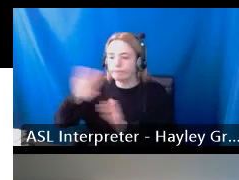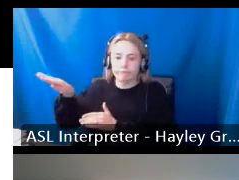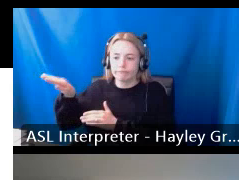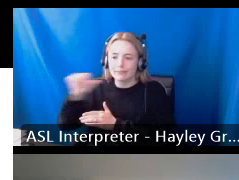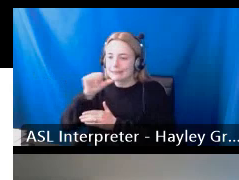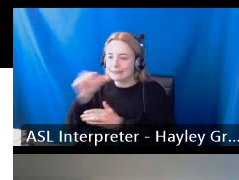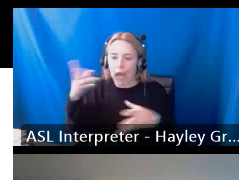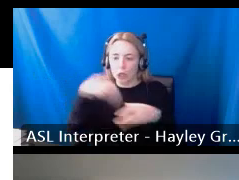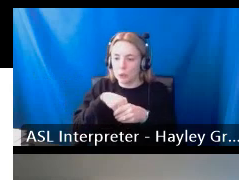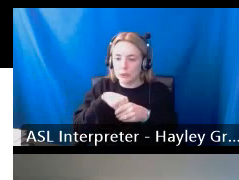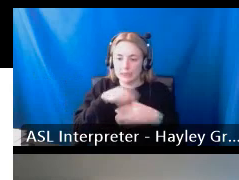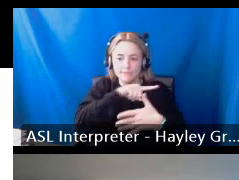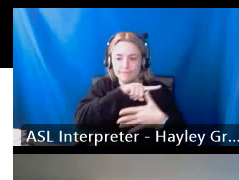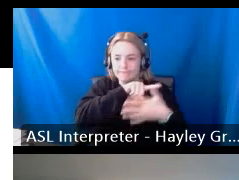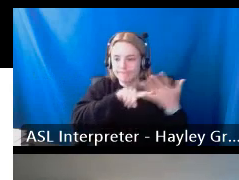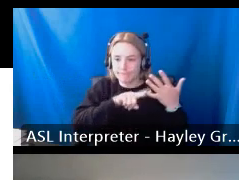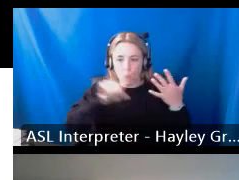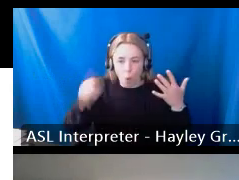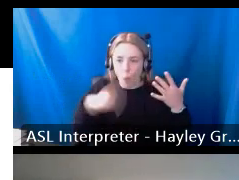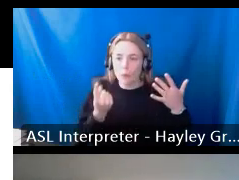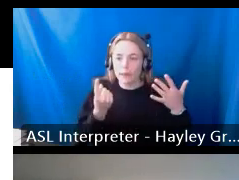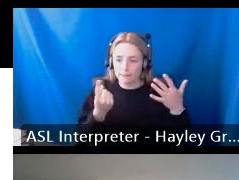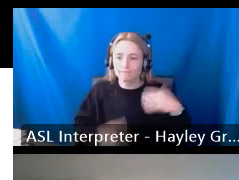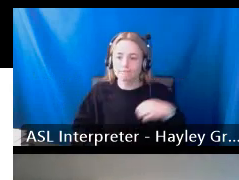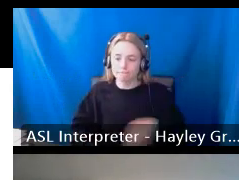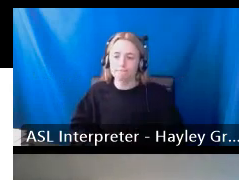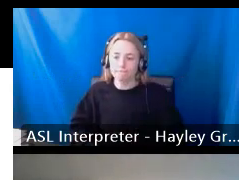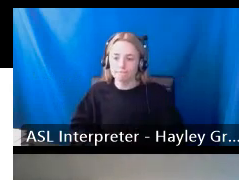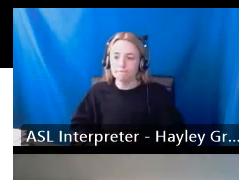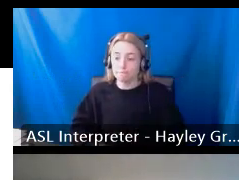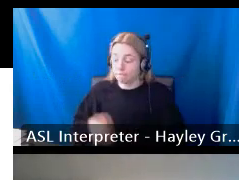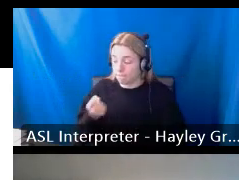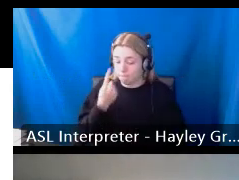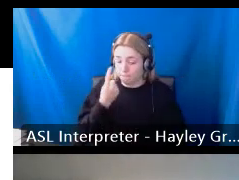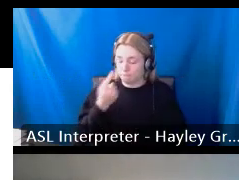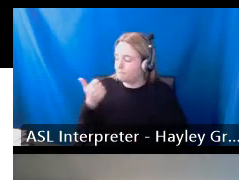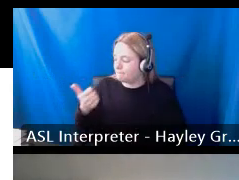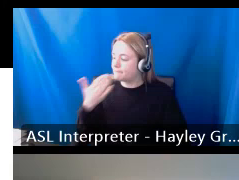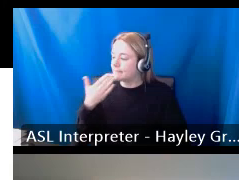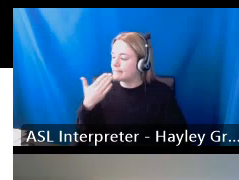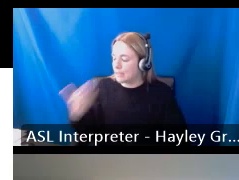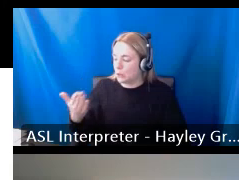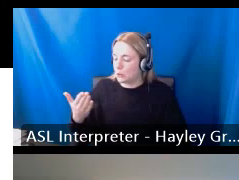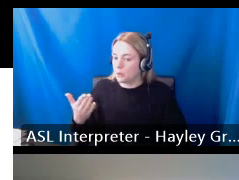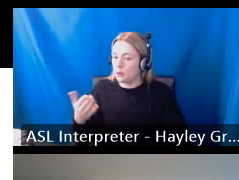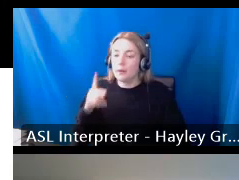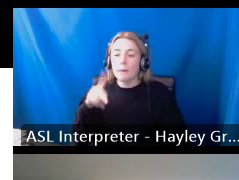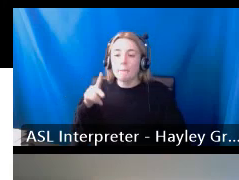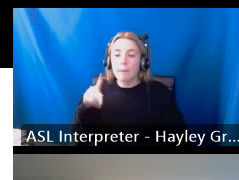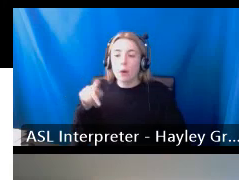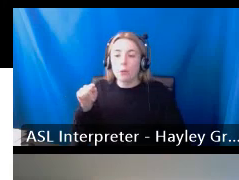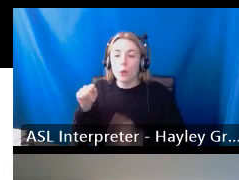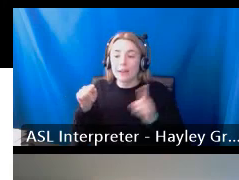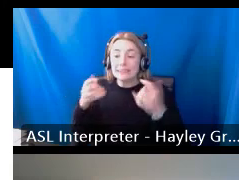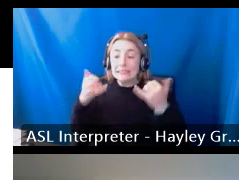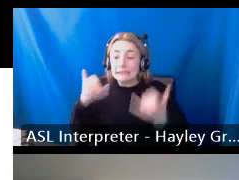Got it? Yes, And thank you. again, yeah, you're welcome. And again, that's the PowerPoint I shared with all of you